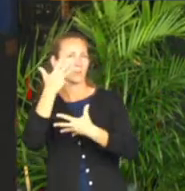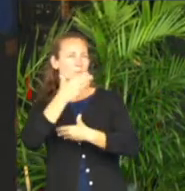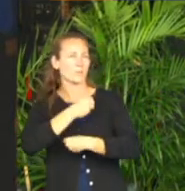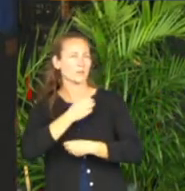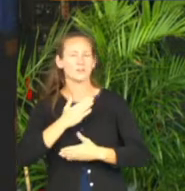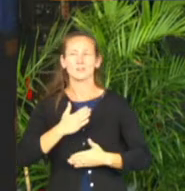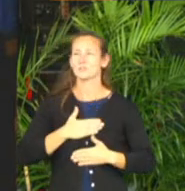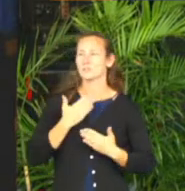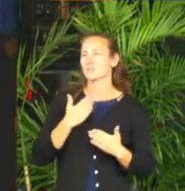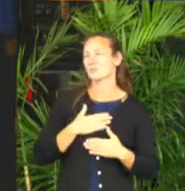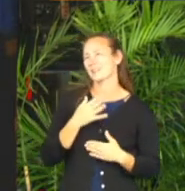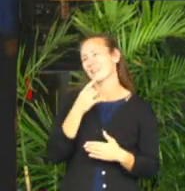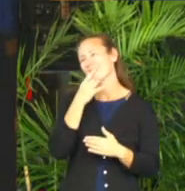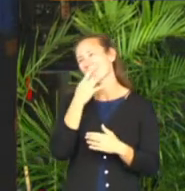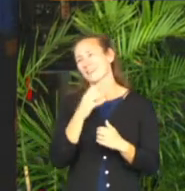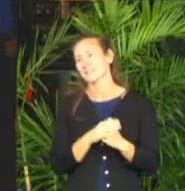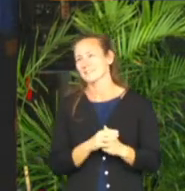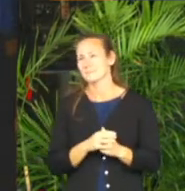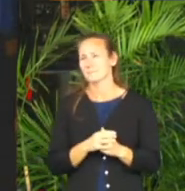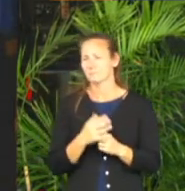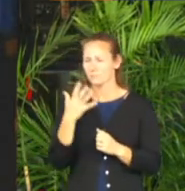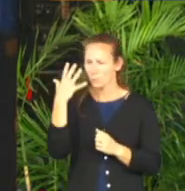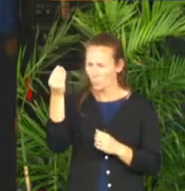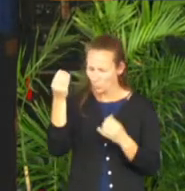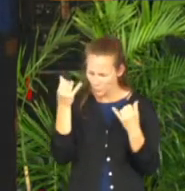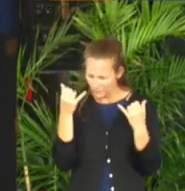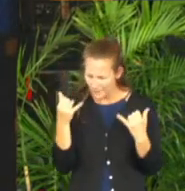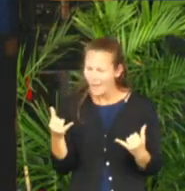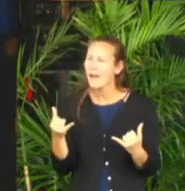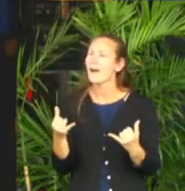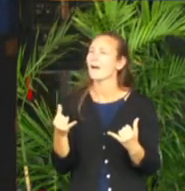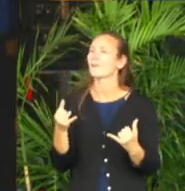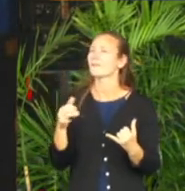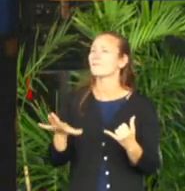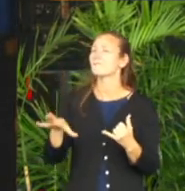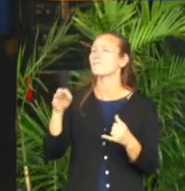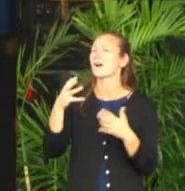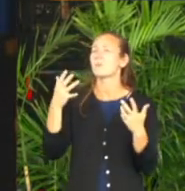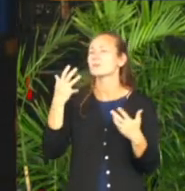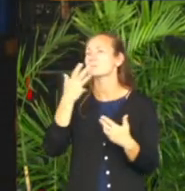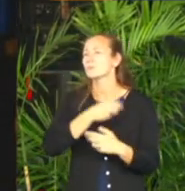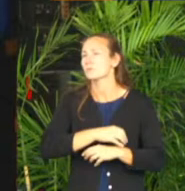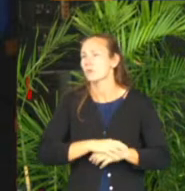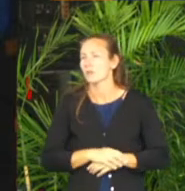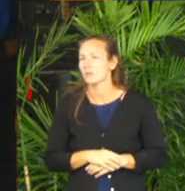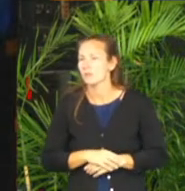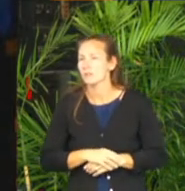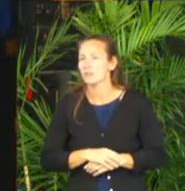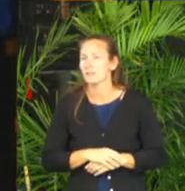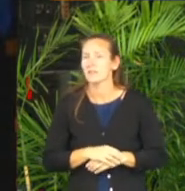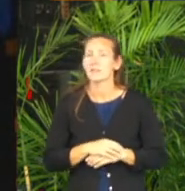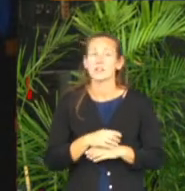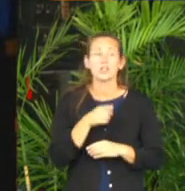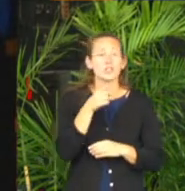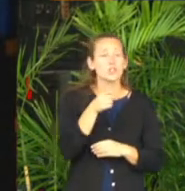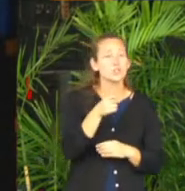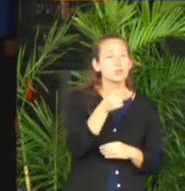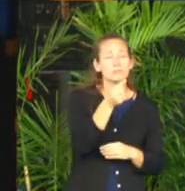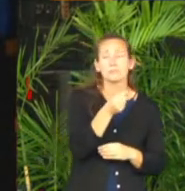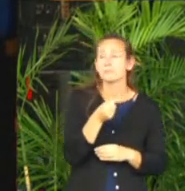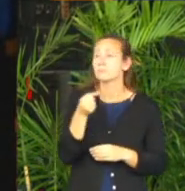and light. Go out now and find that which is beautiful. Bring joy in the midst of